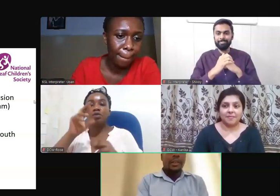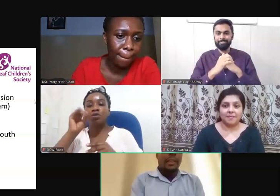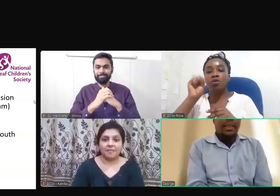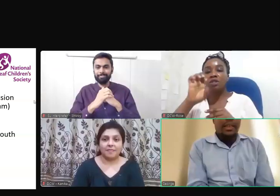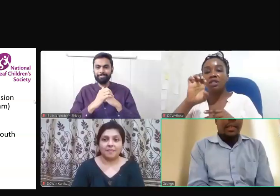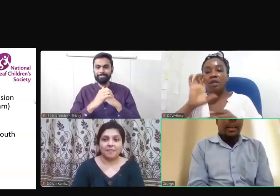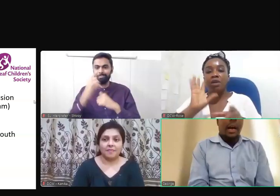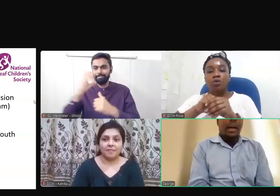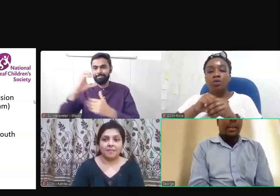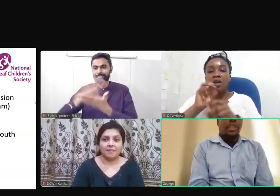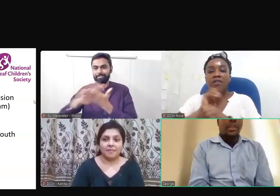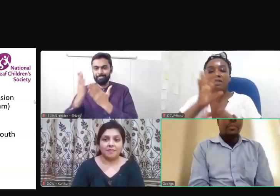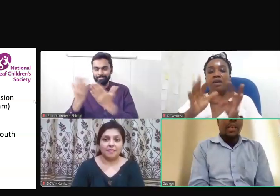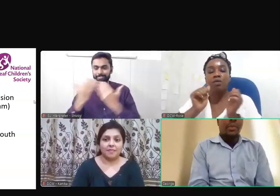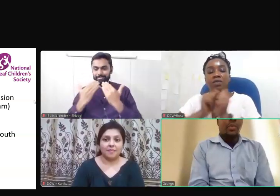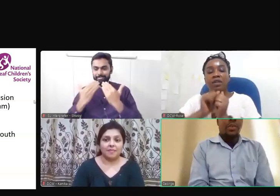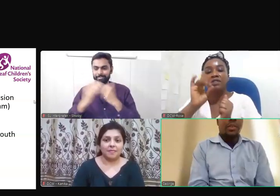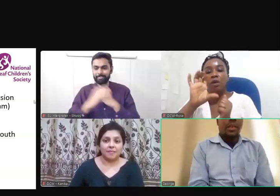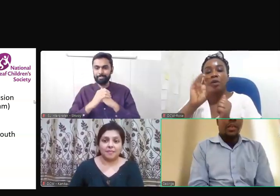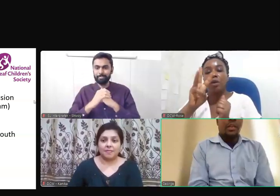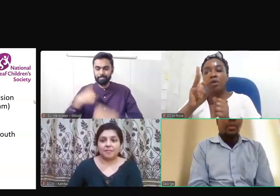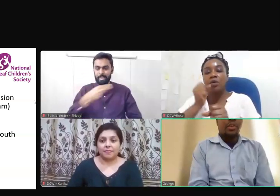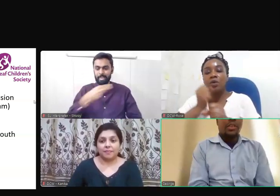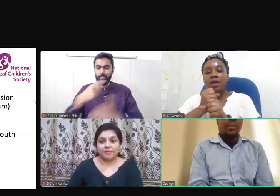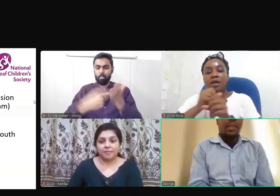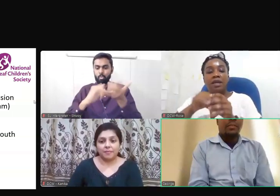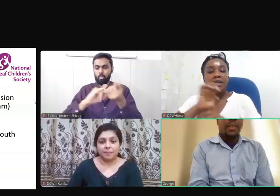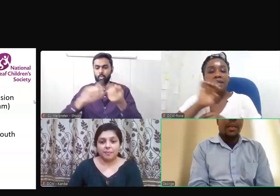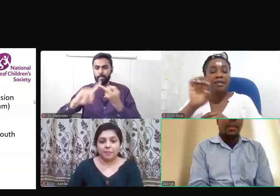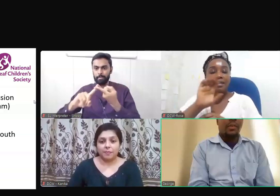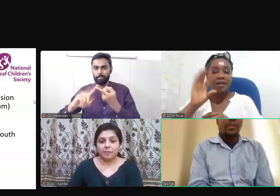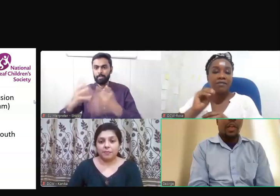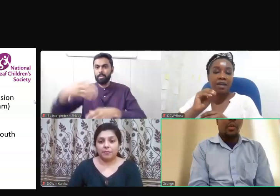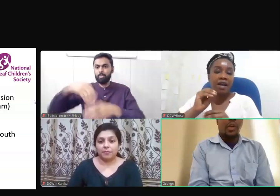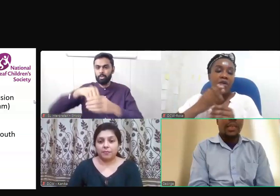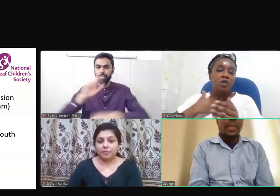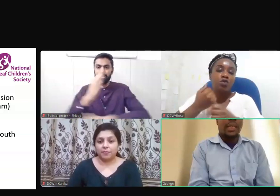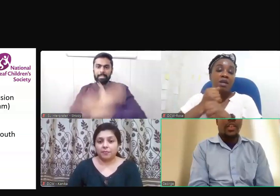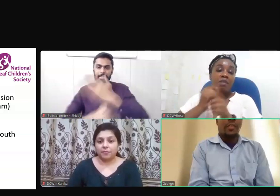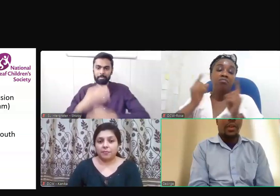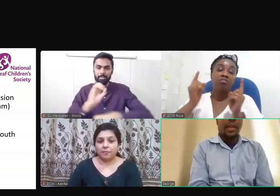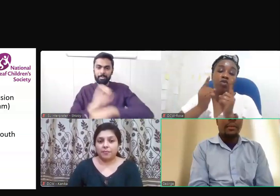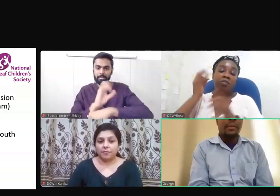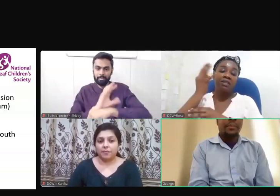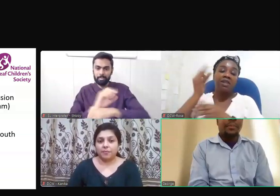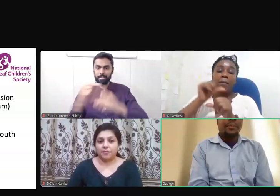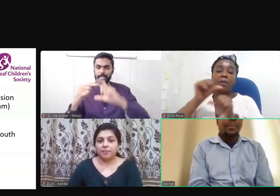Crystal. As she said, my name is Rose, Inclusion Disability Advisor with Deaf Child Worldwide in East